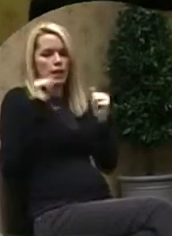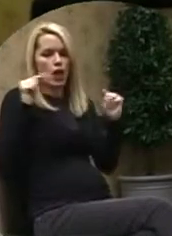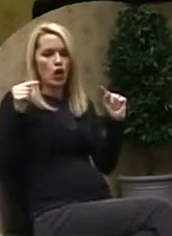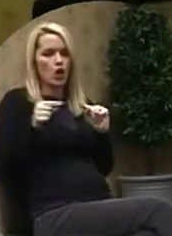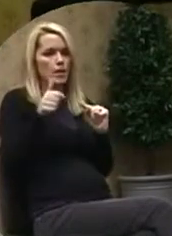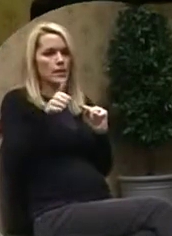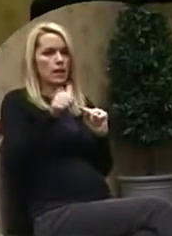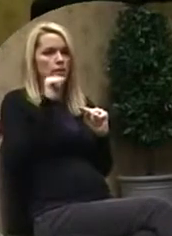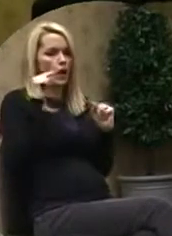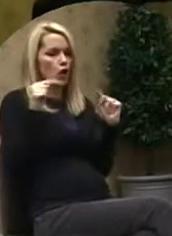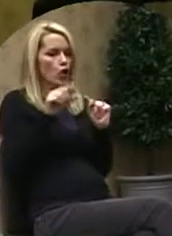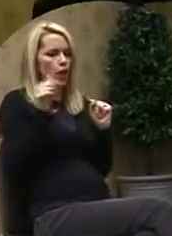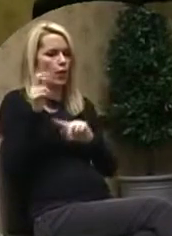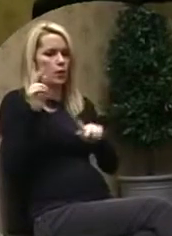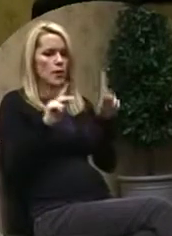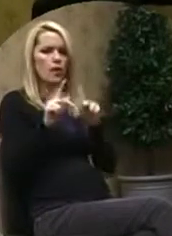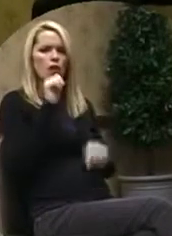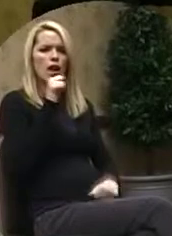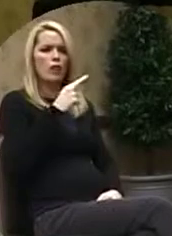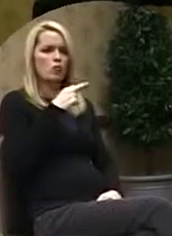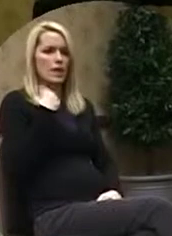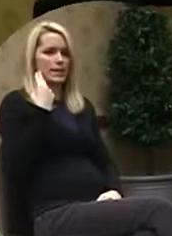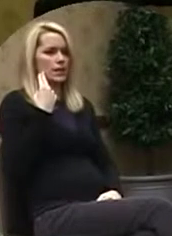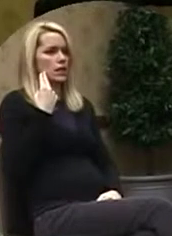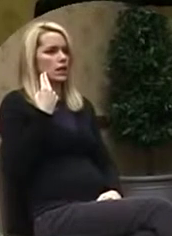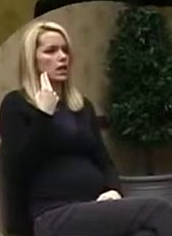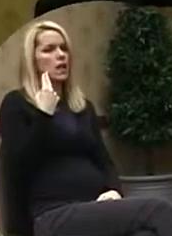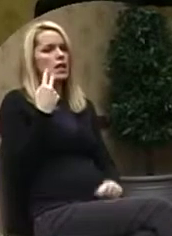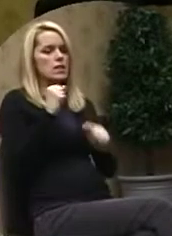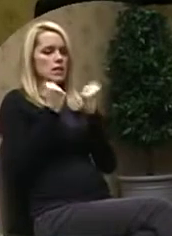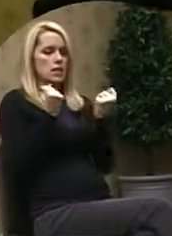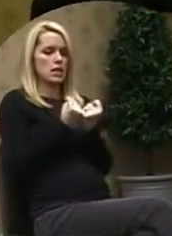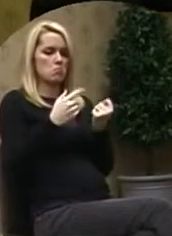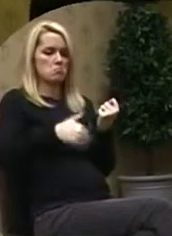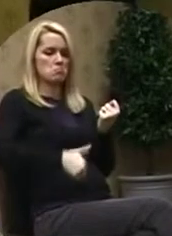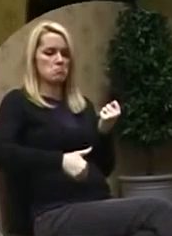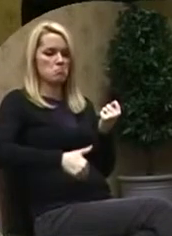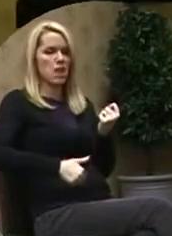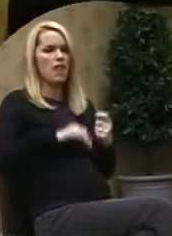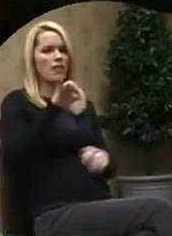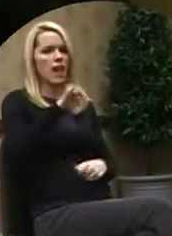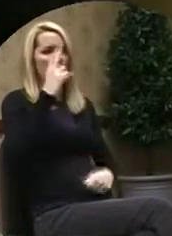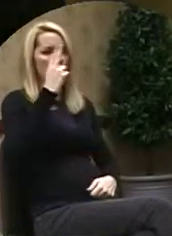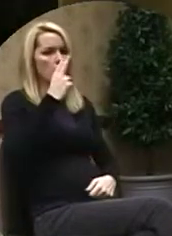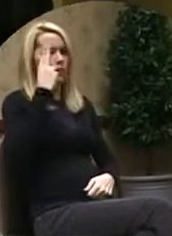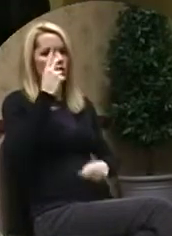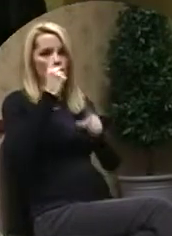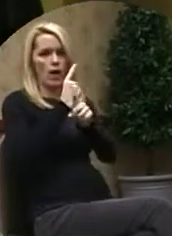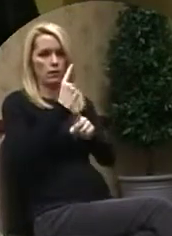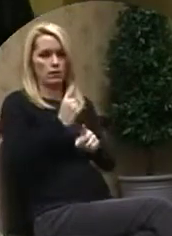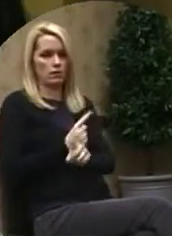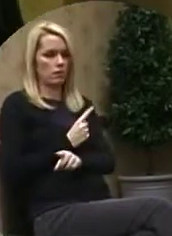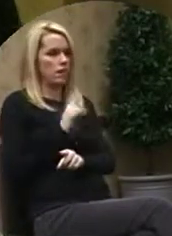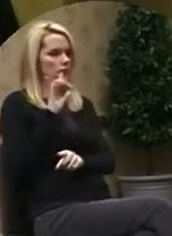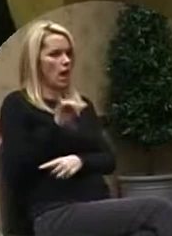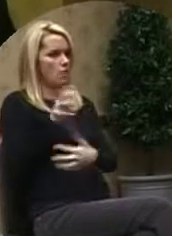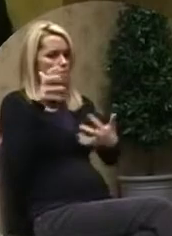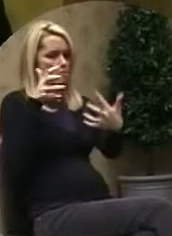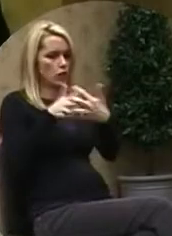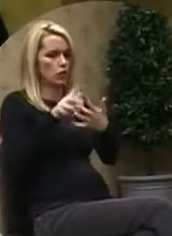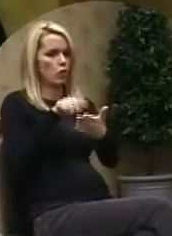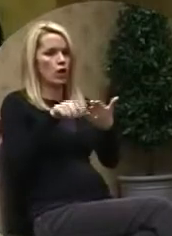placement, and the team is pretty confident that their hypothesis is accurate. If you've got that, just do the Mini. Now here's